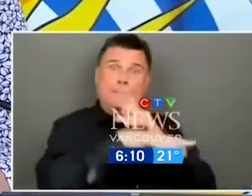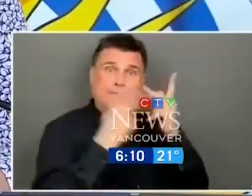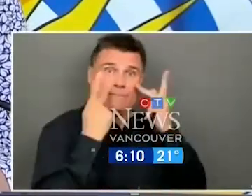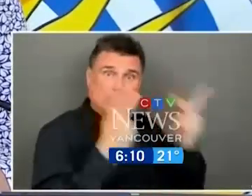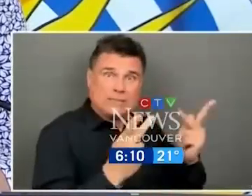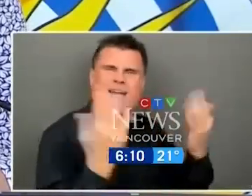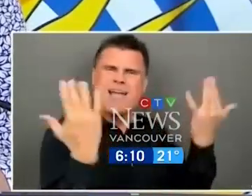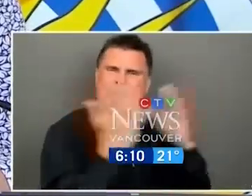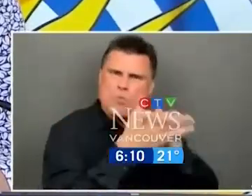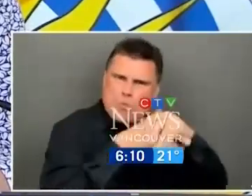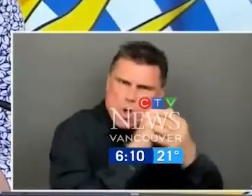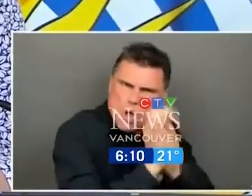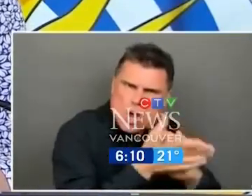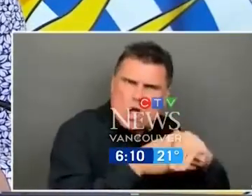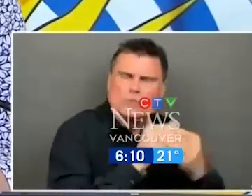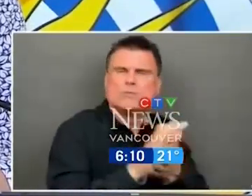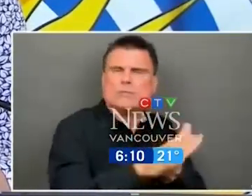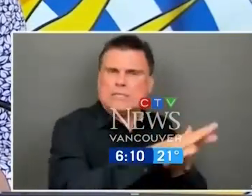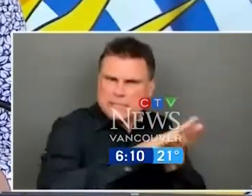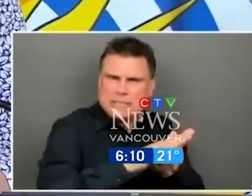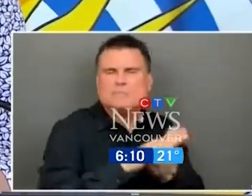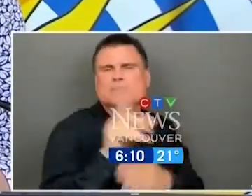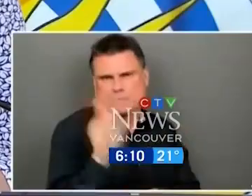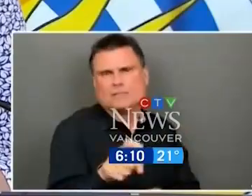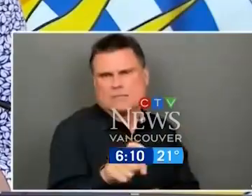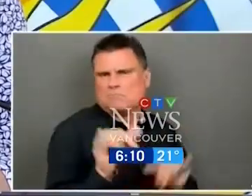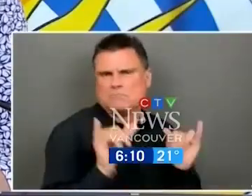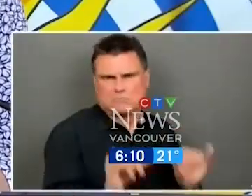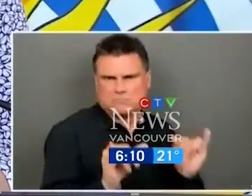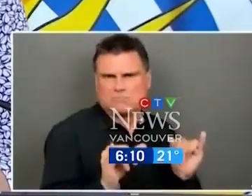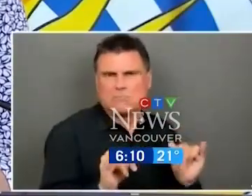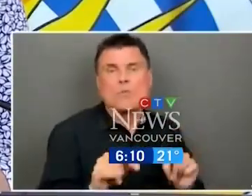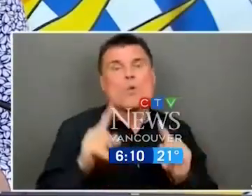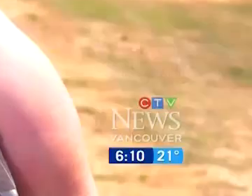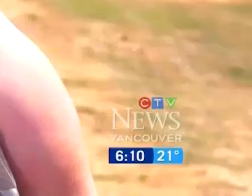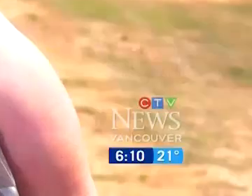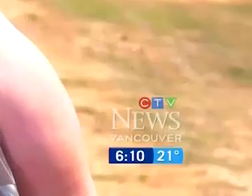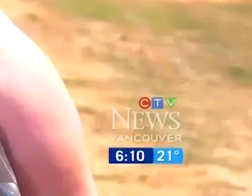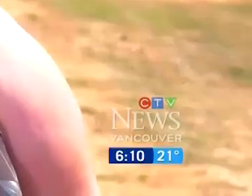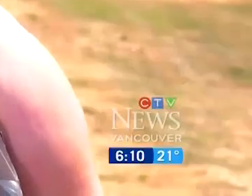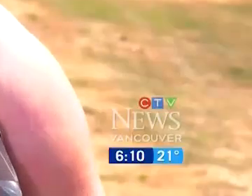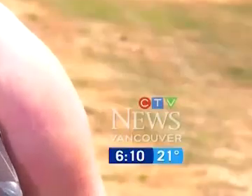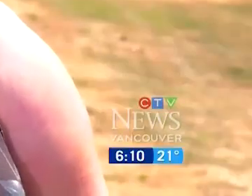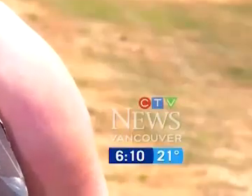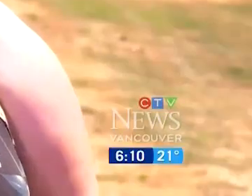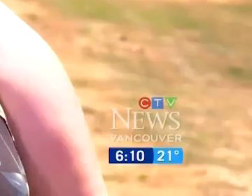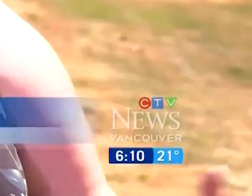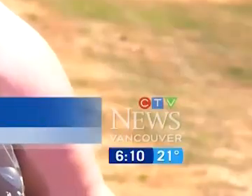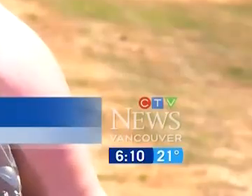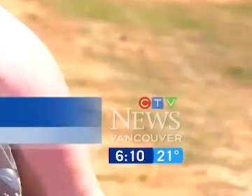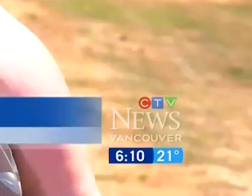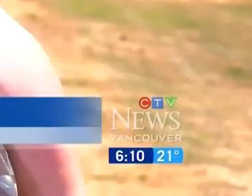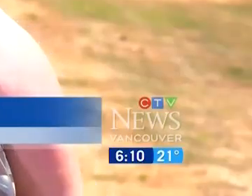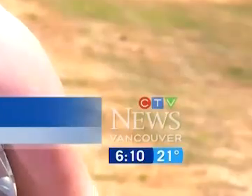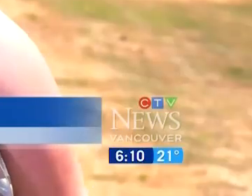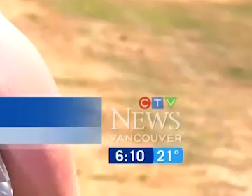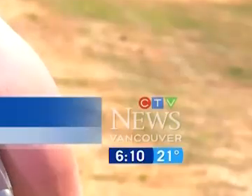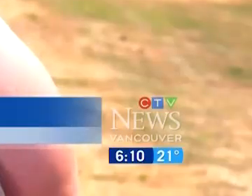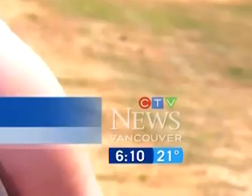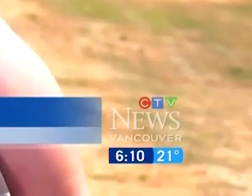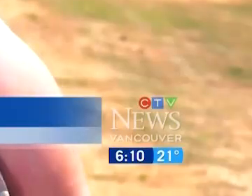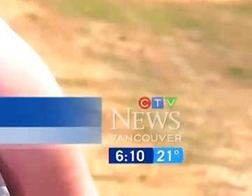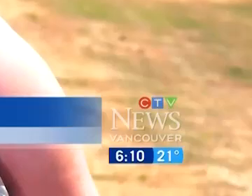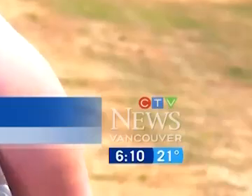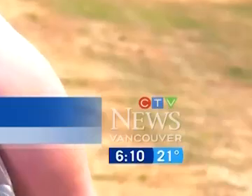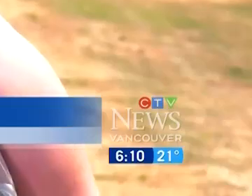required to be tested for COVID-19 using rapid tests 3 times a week. I like that there's still going to be checks in place